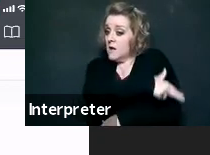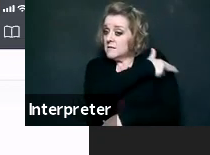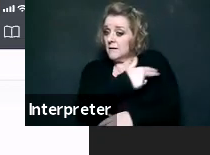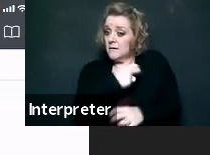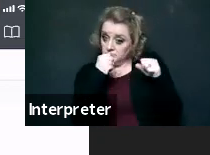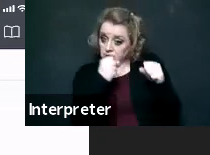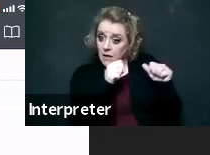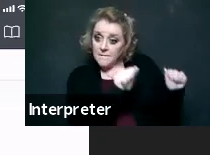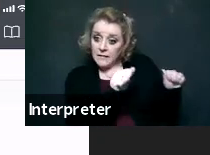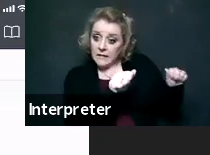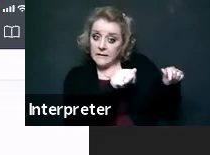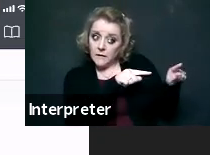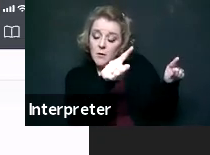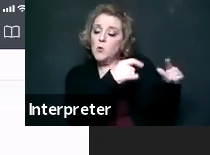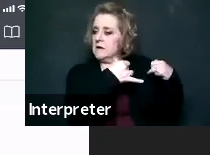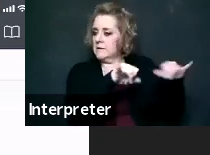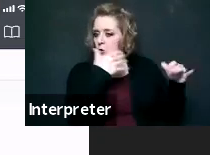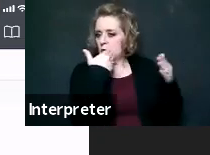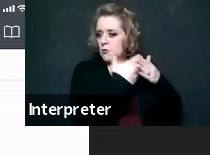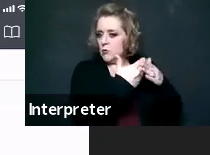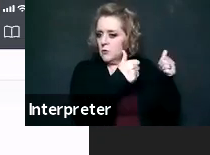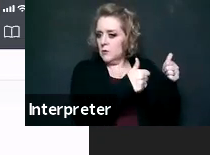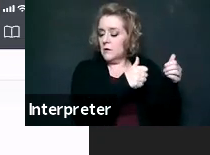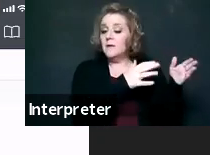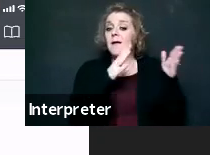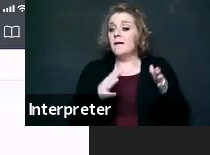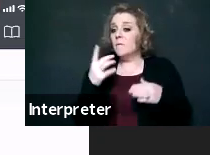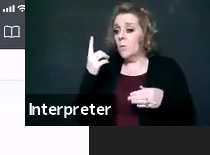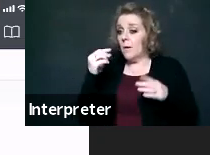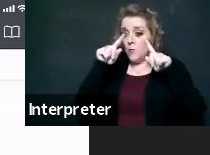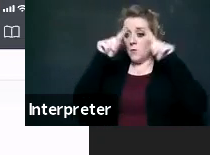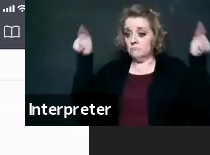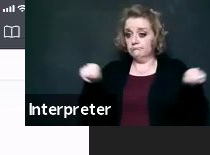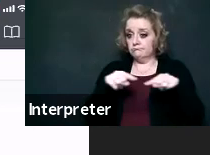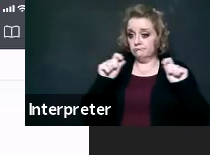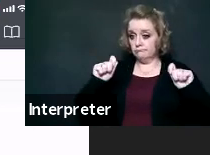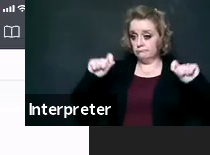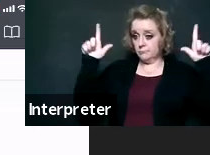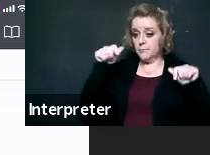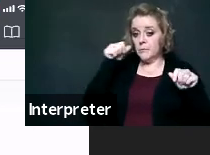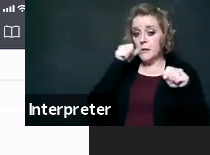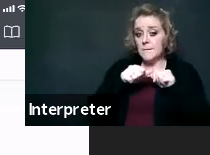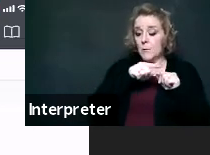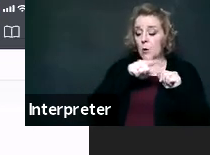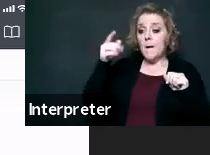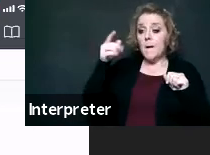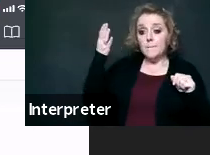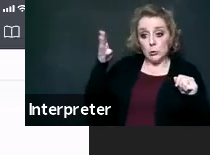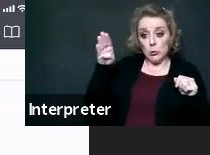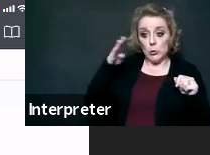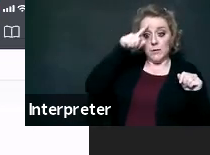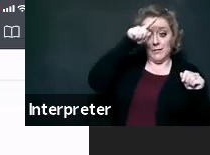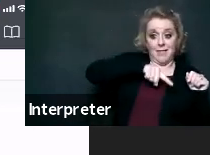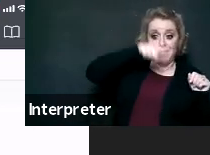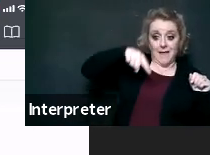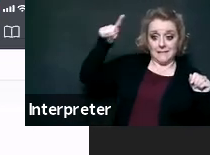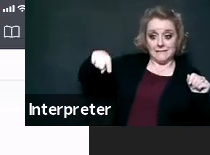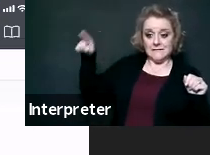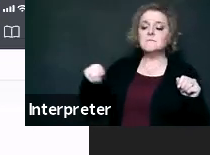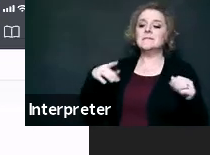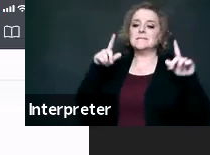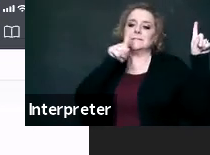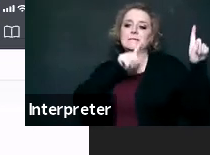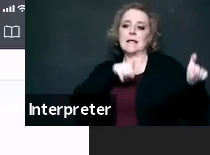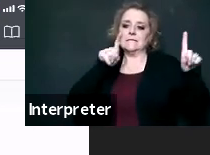And finally, and this is the slide I alluded to a moment ago, but remember the blue lines are our testing. The trend